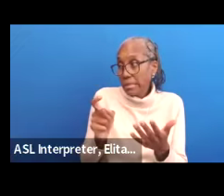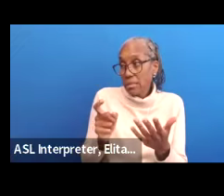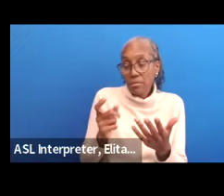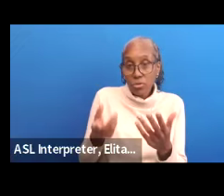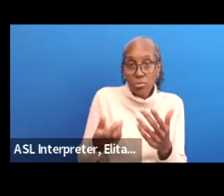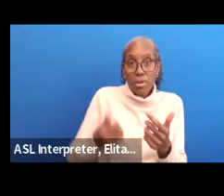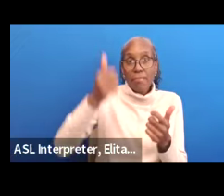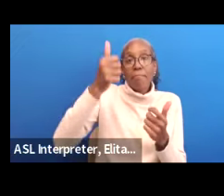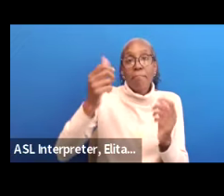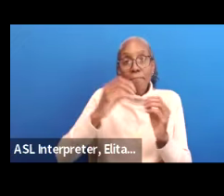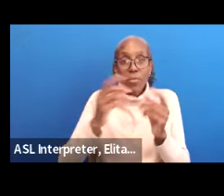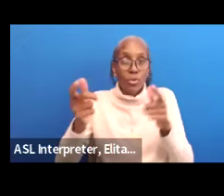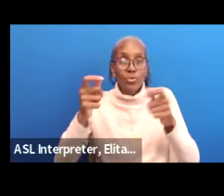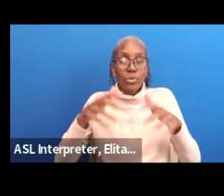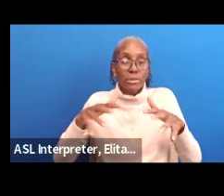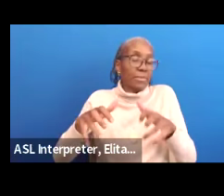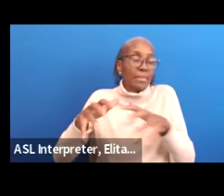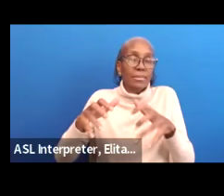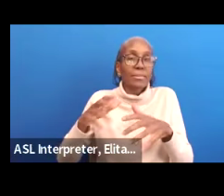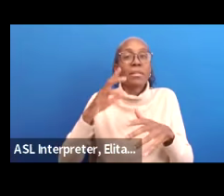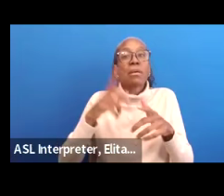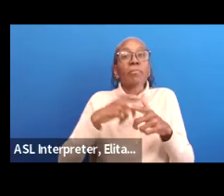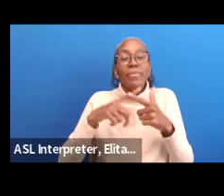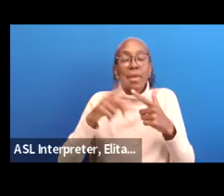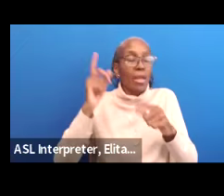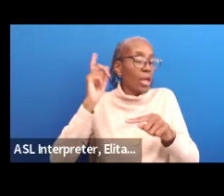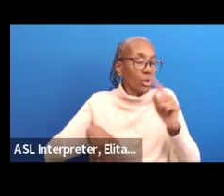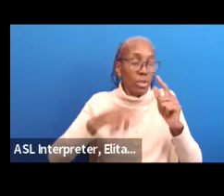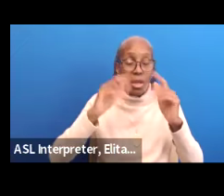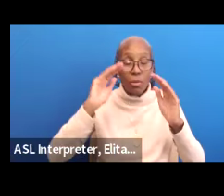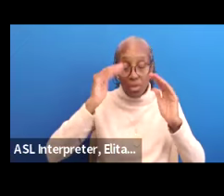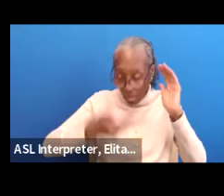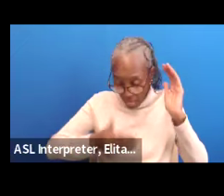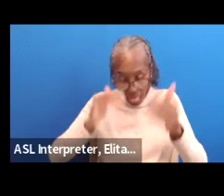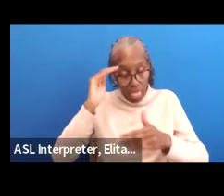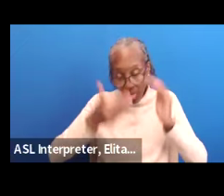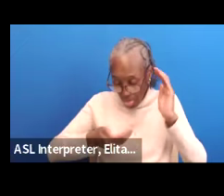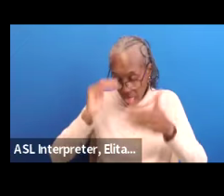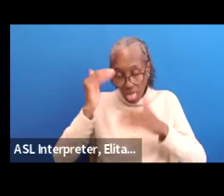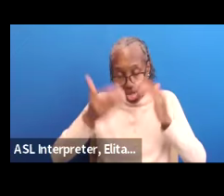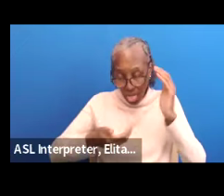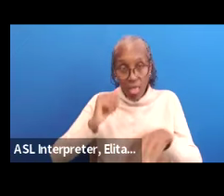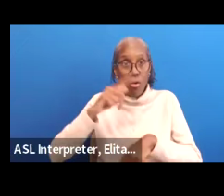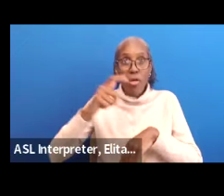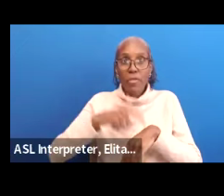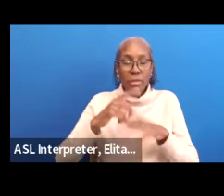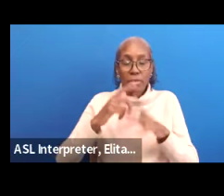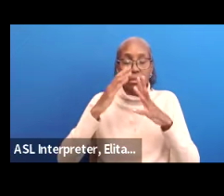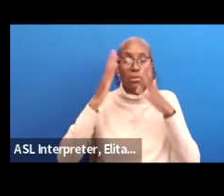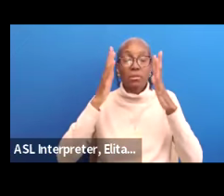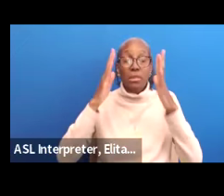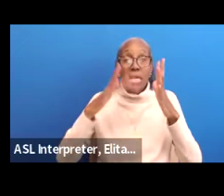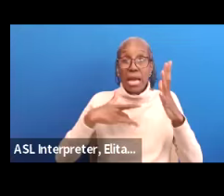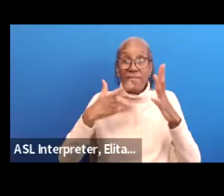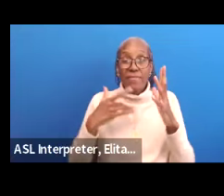higher to control my spasms, and I couldn't stay awake, and I didn't couldn't